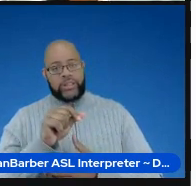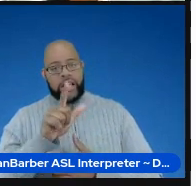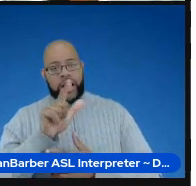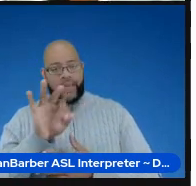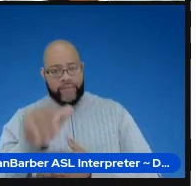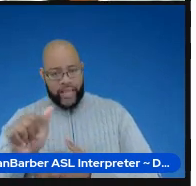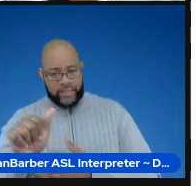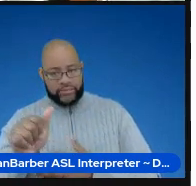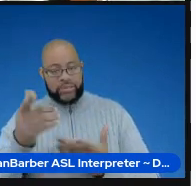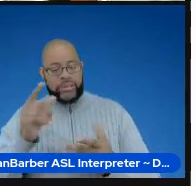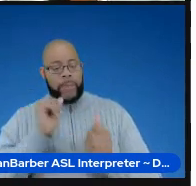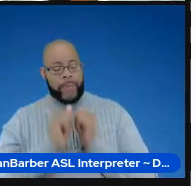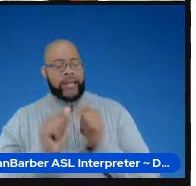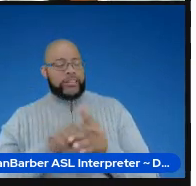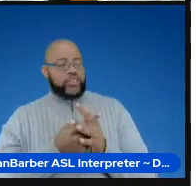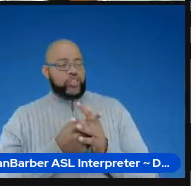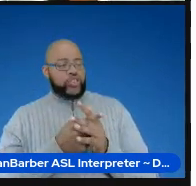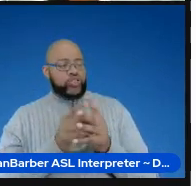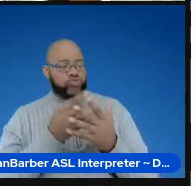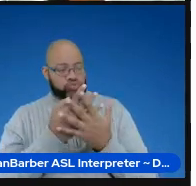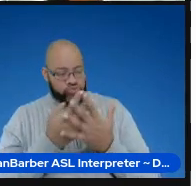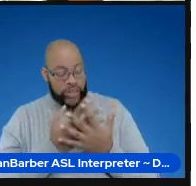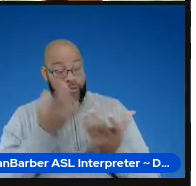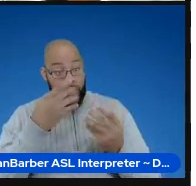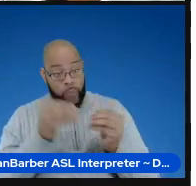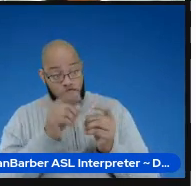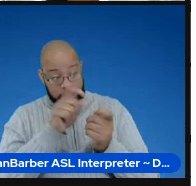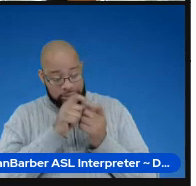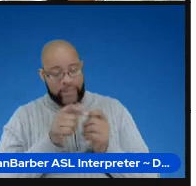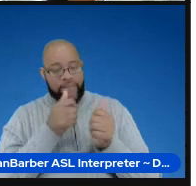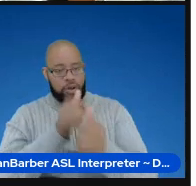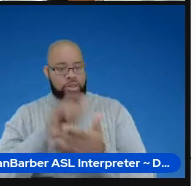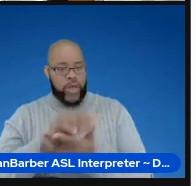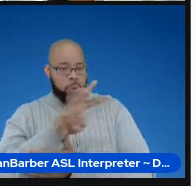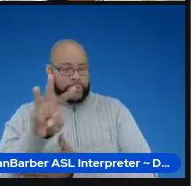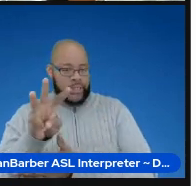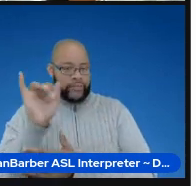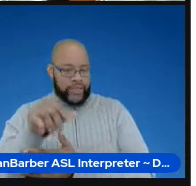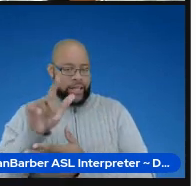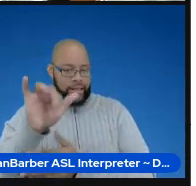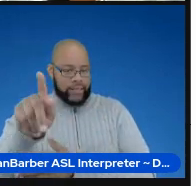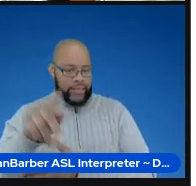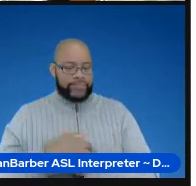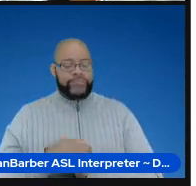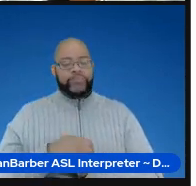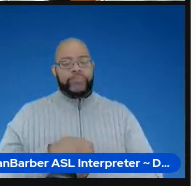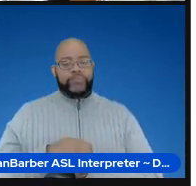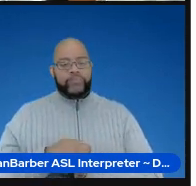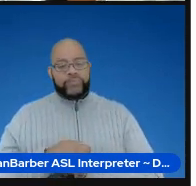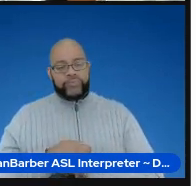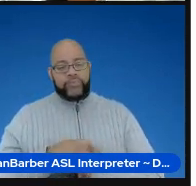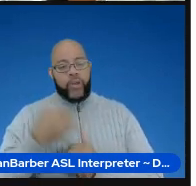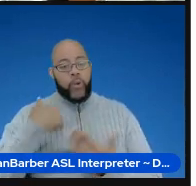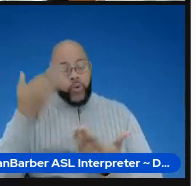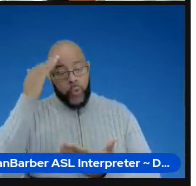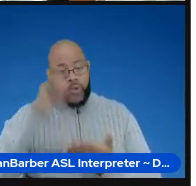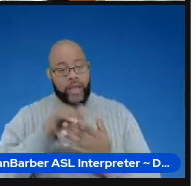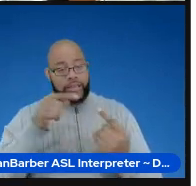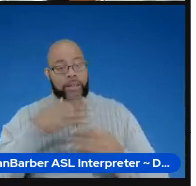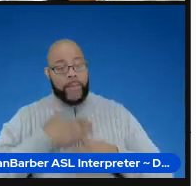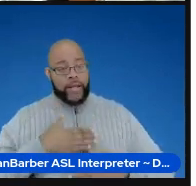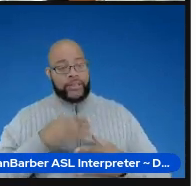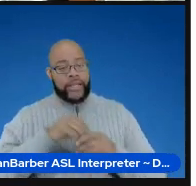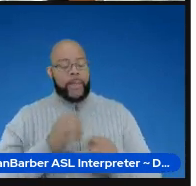passed initial screening criteria. If you want more details, you can follow them on this link. And as we know, antibodies come